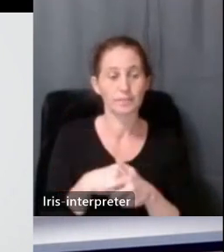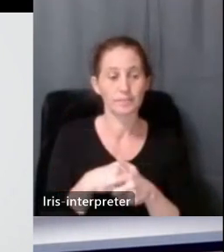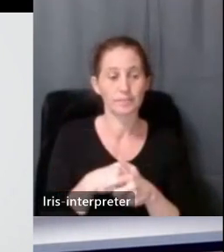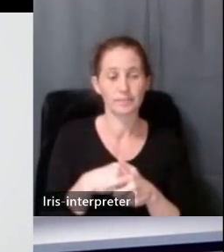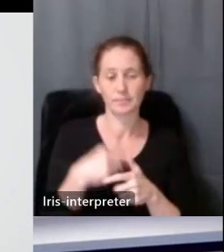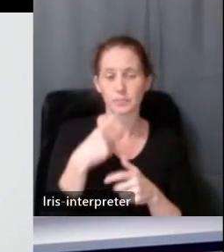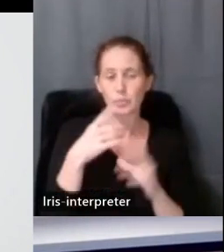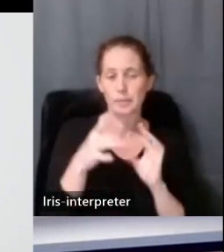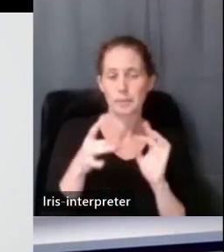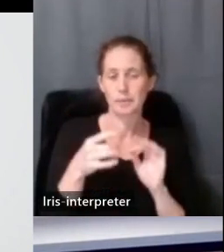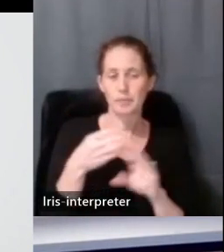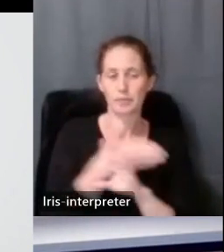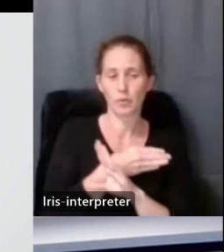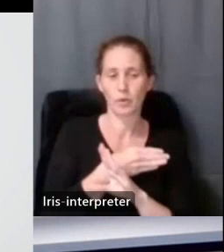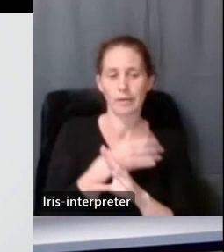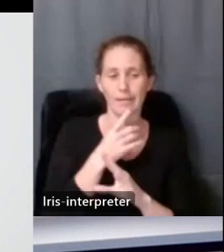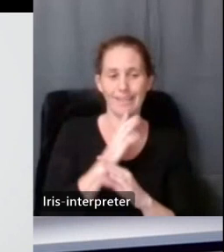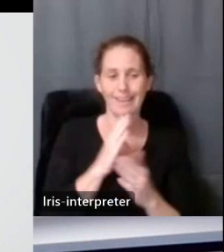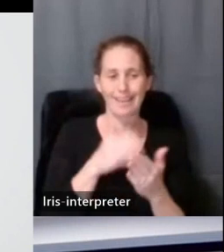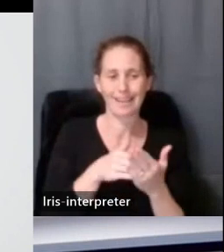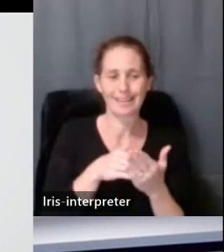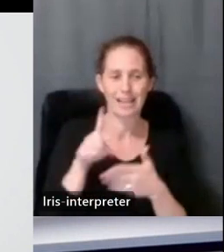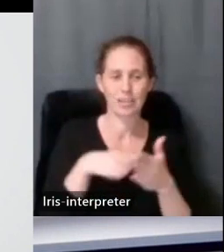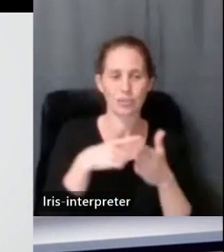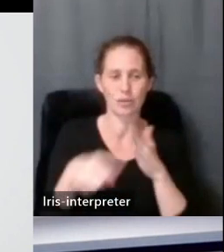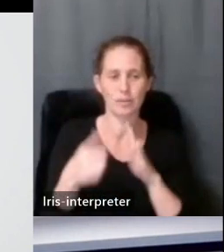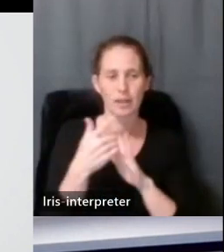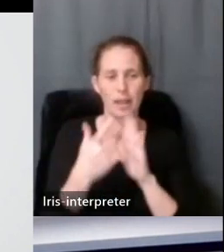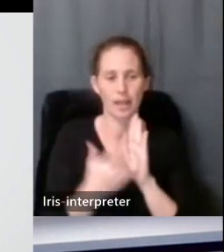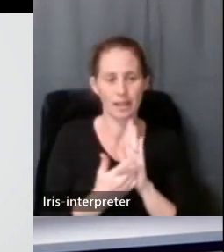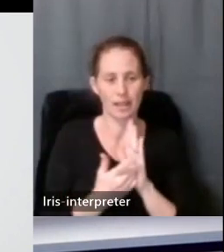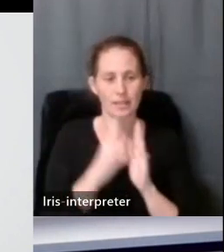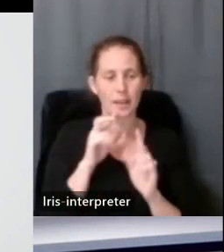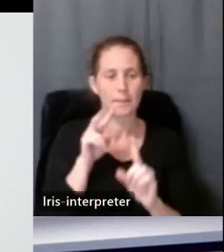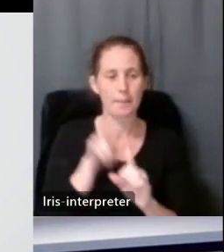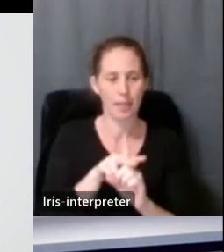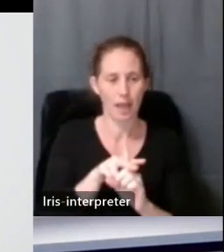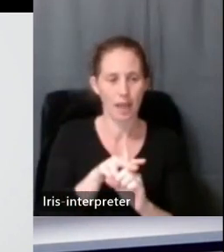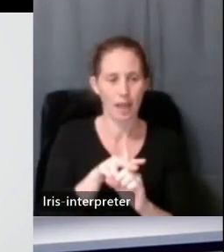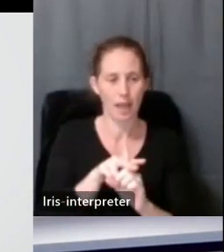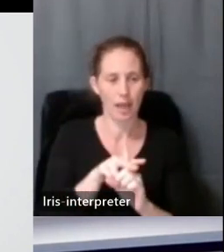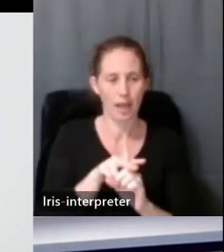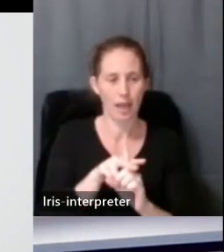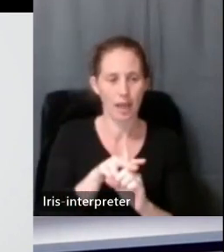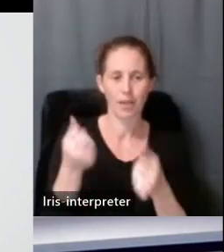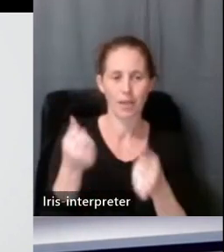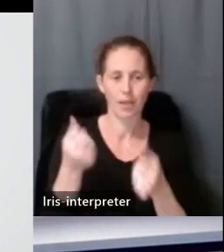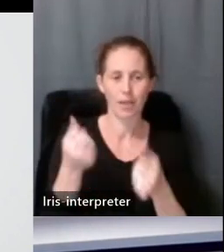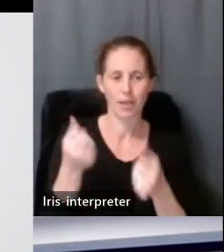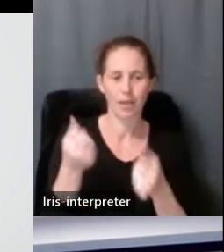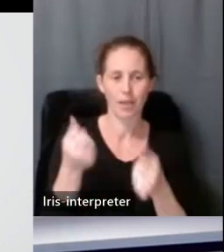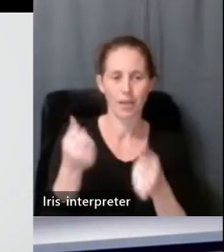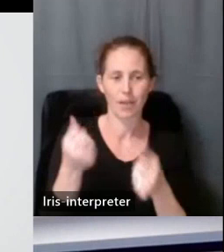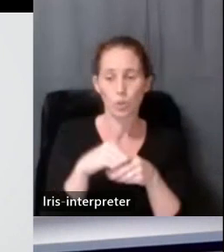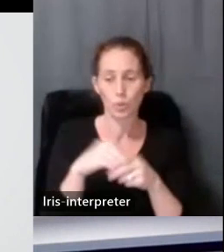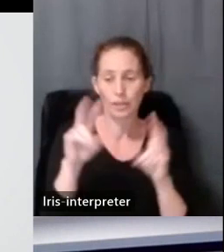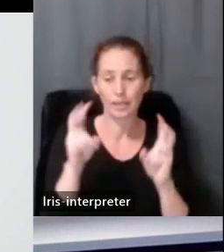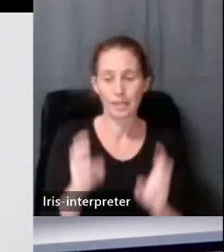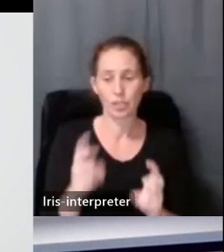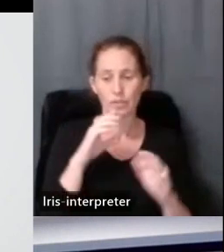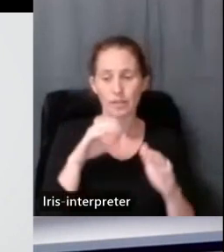said before, the anti-discriminatory laws apply to the provision of healthcare, including the issues